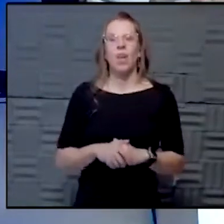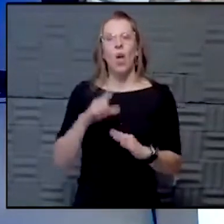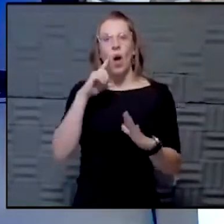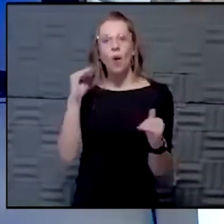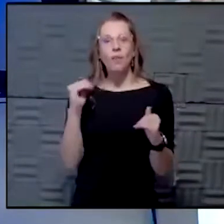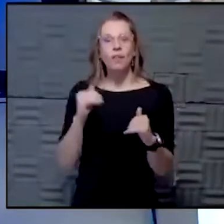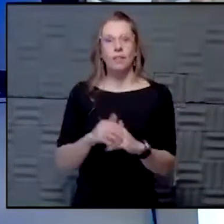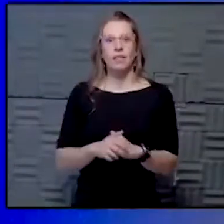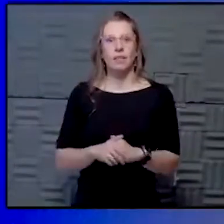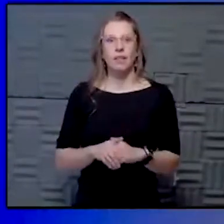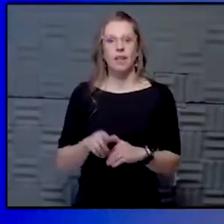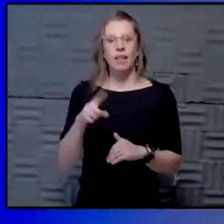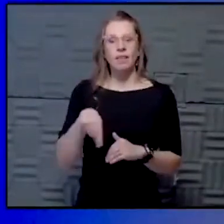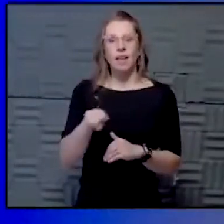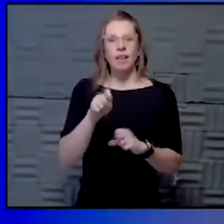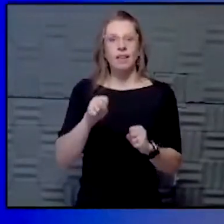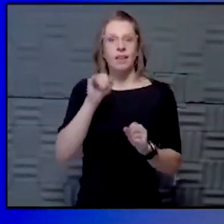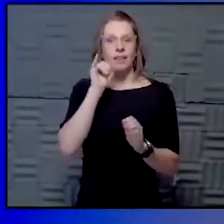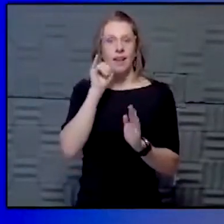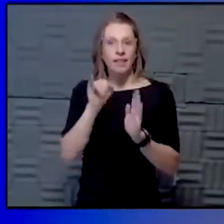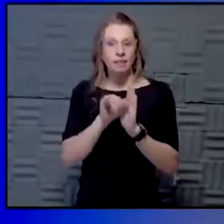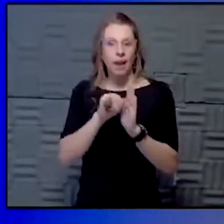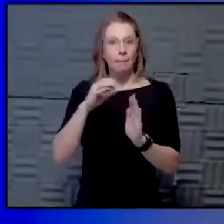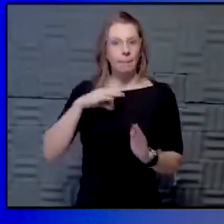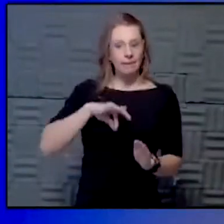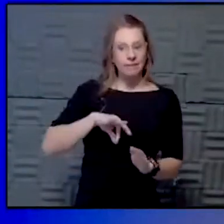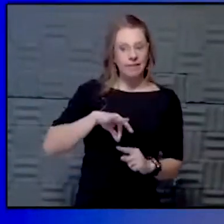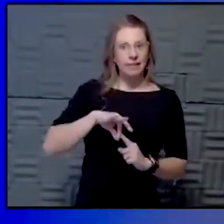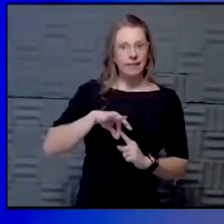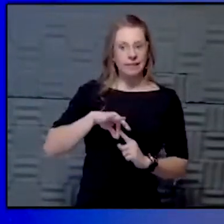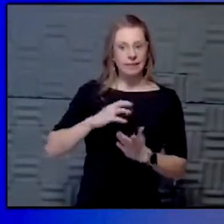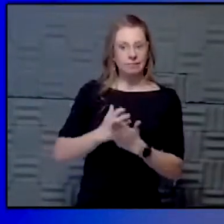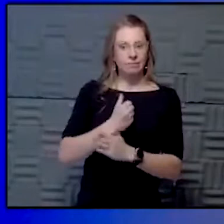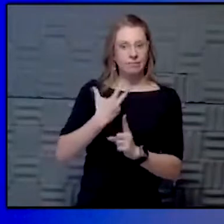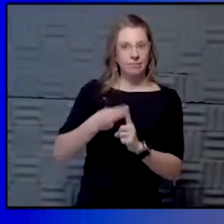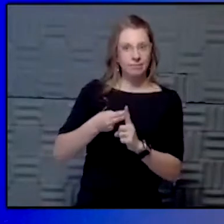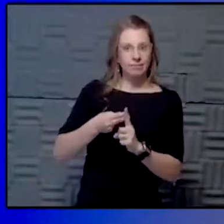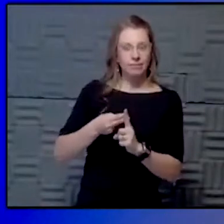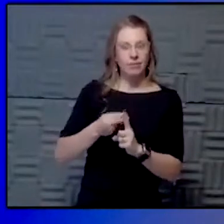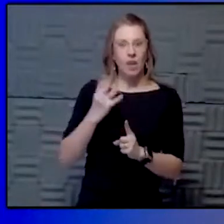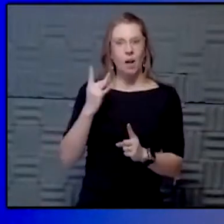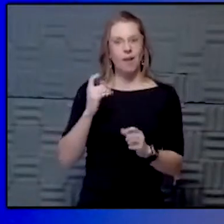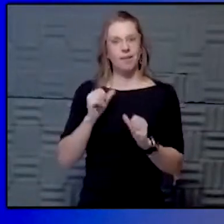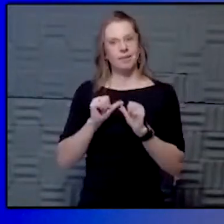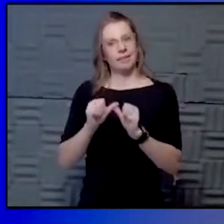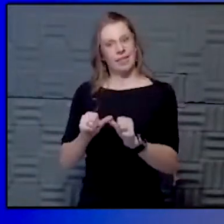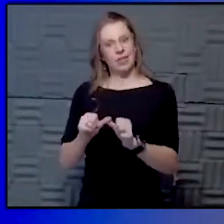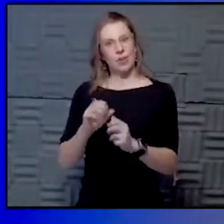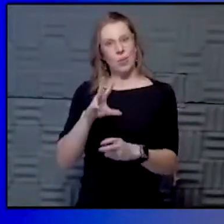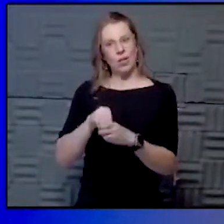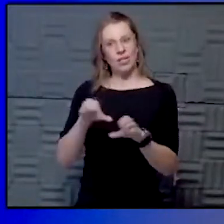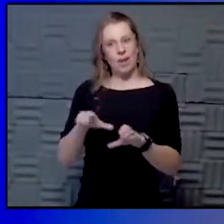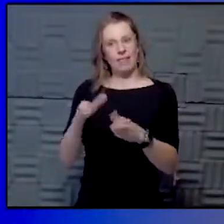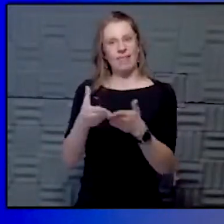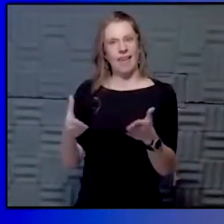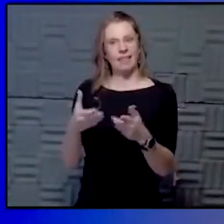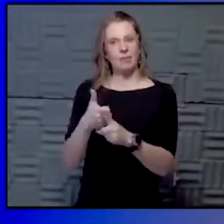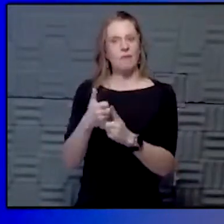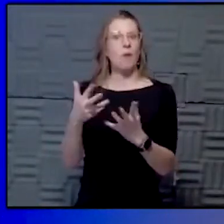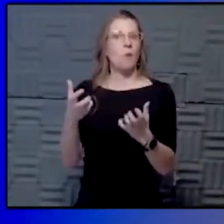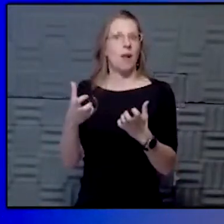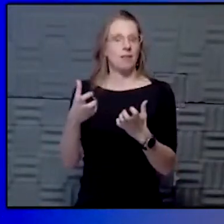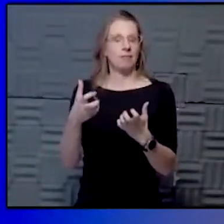they can identify the benefits of that by basically being able to continue to participate in things they want to participate,